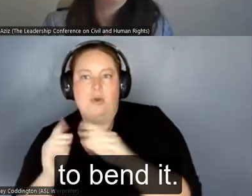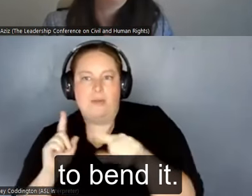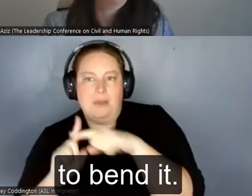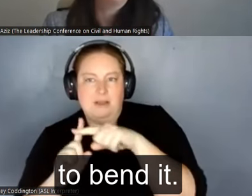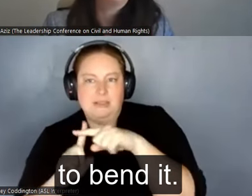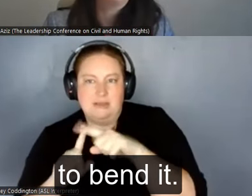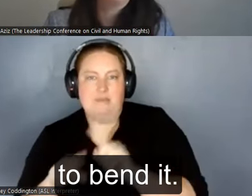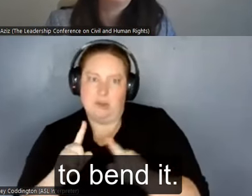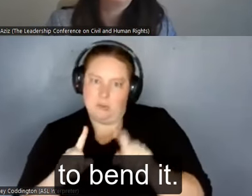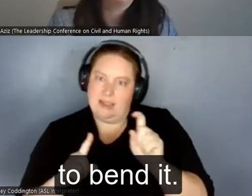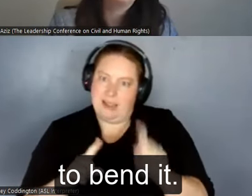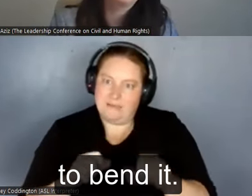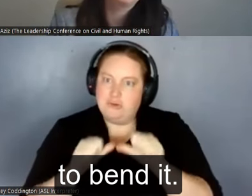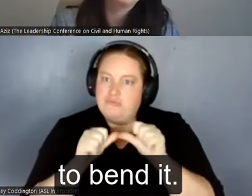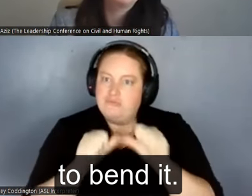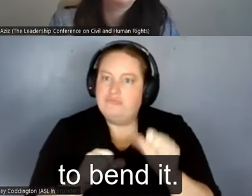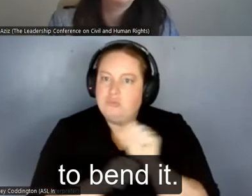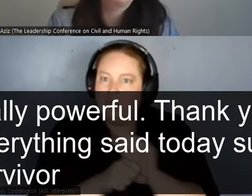it.